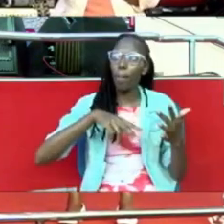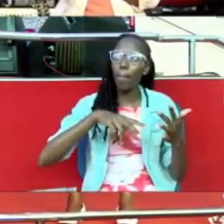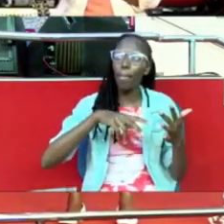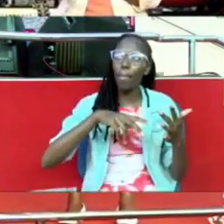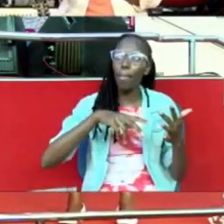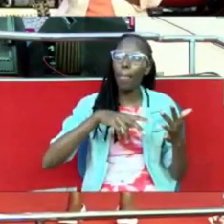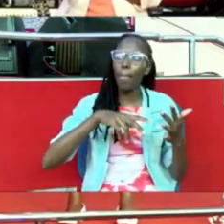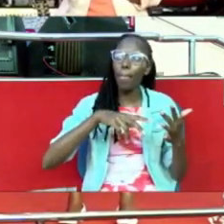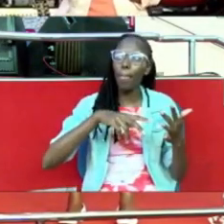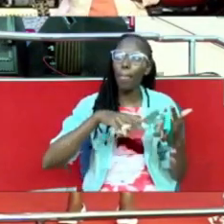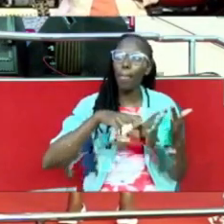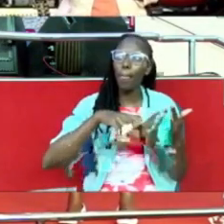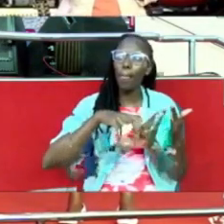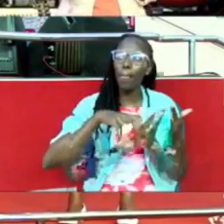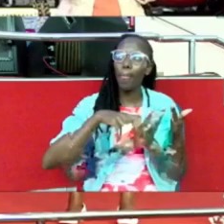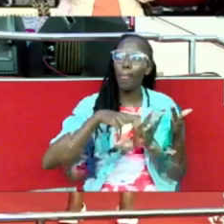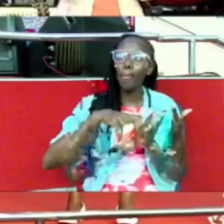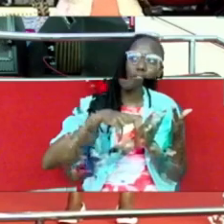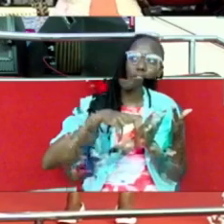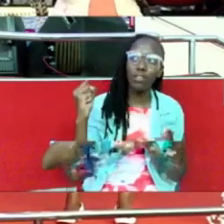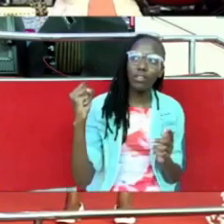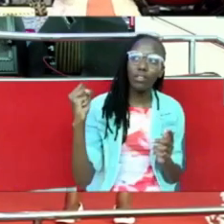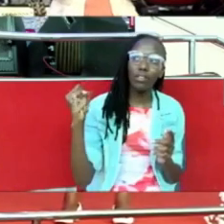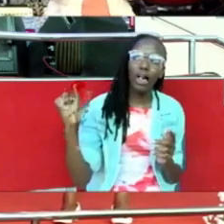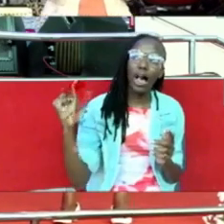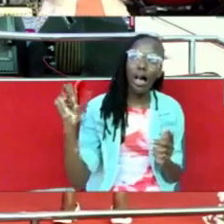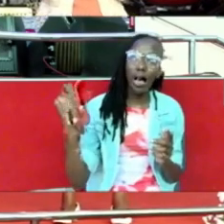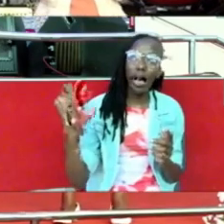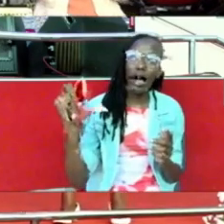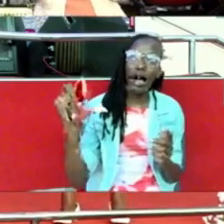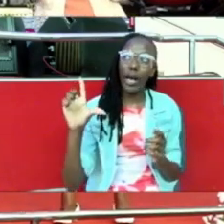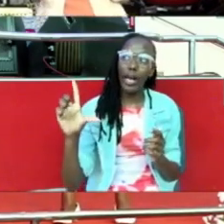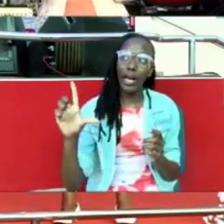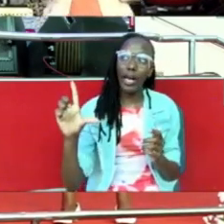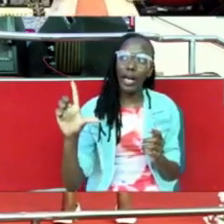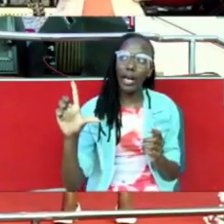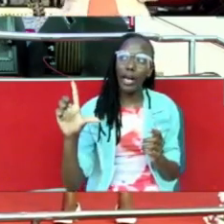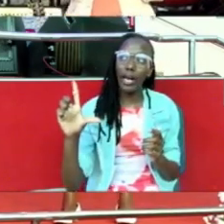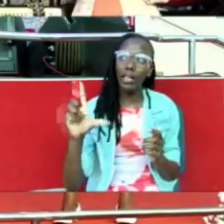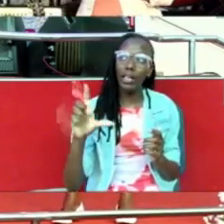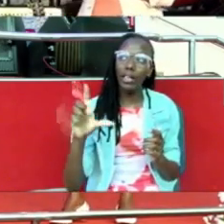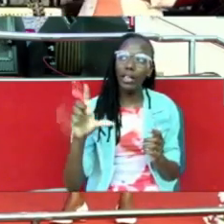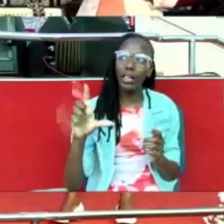that is 1 Samuel chapter 17, verse 16. Samuel wa kwanza,